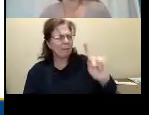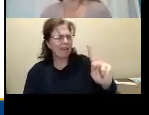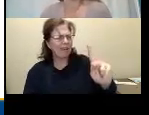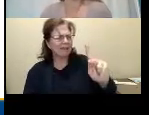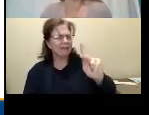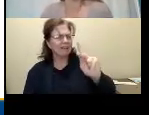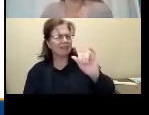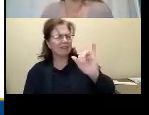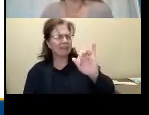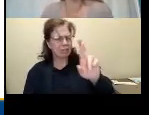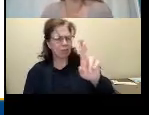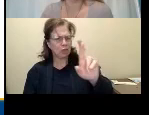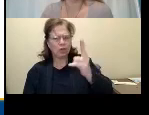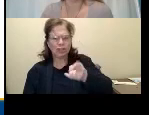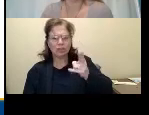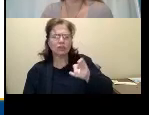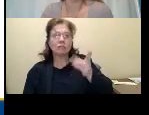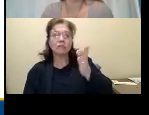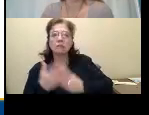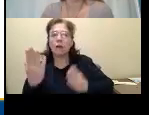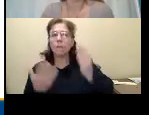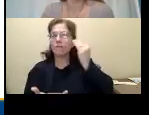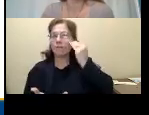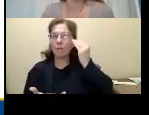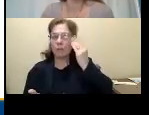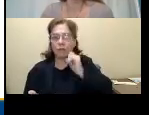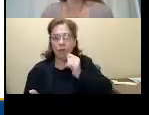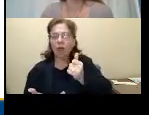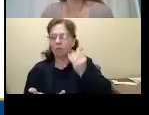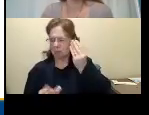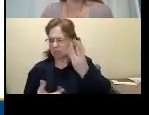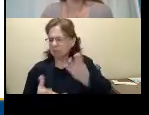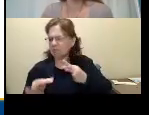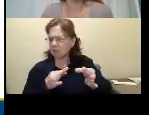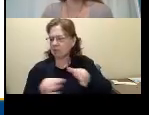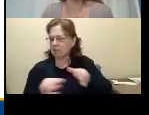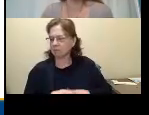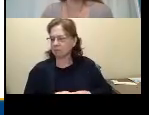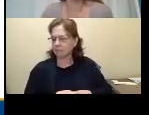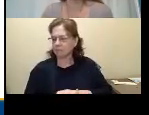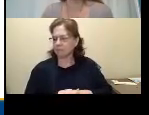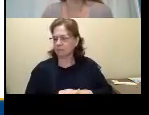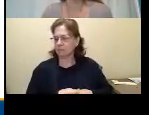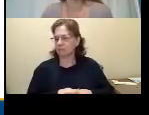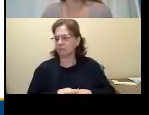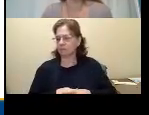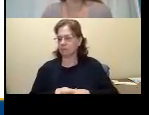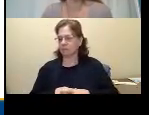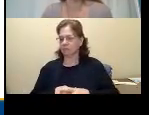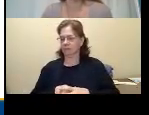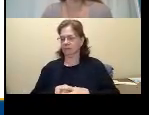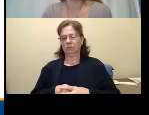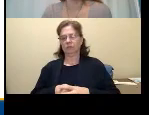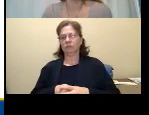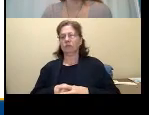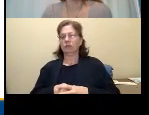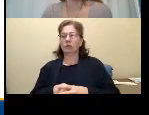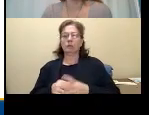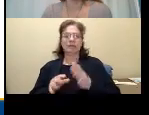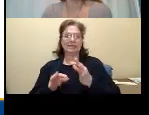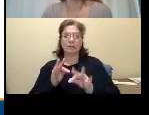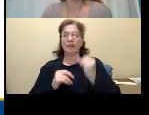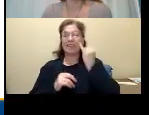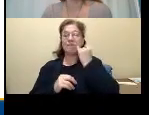case people are not familiar with that? Okay. So it's a calculation that seems simple at first. If you smoke 1 pack per